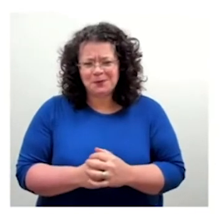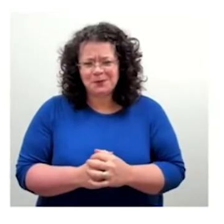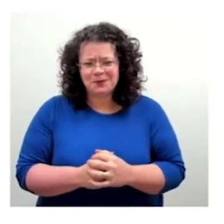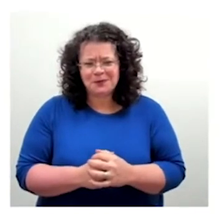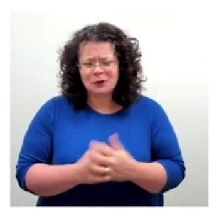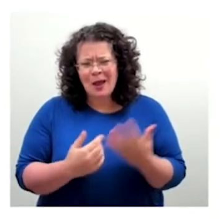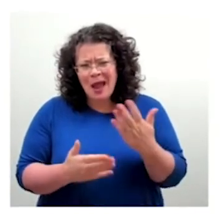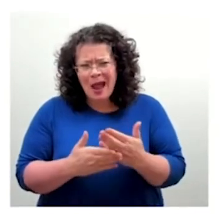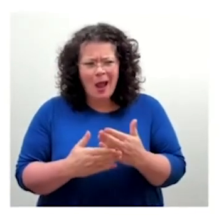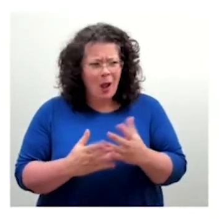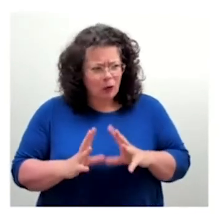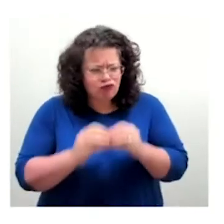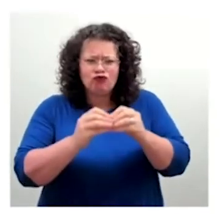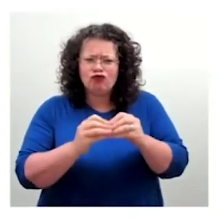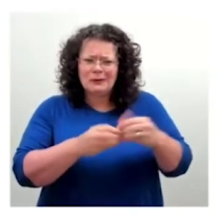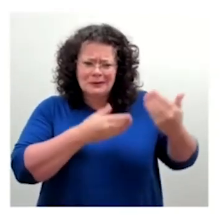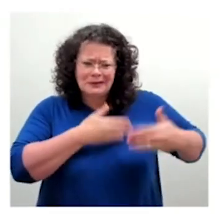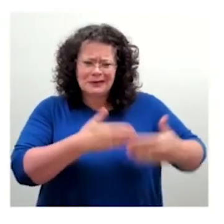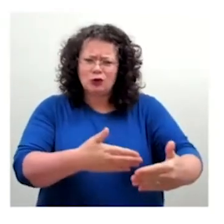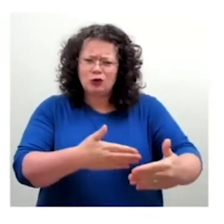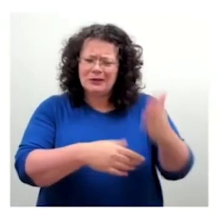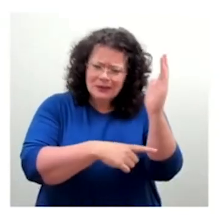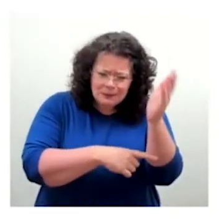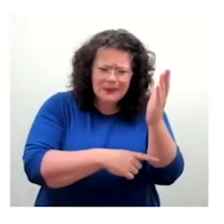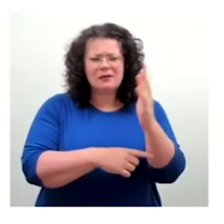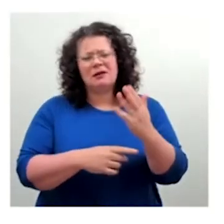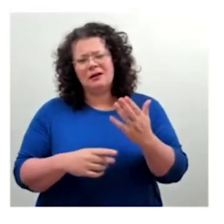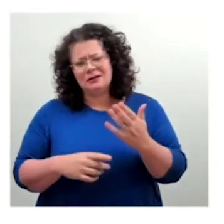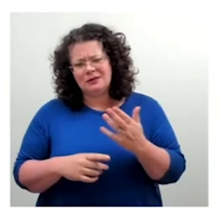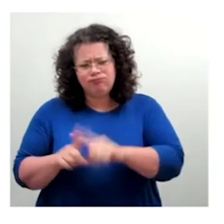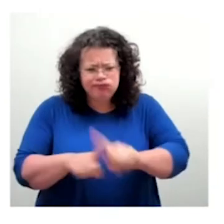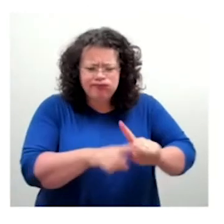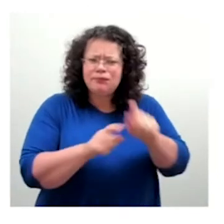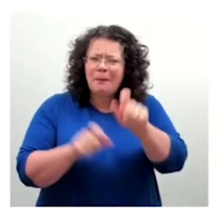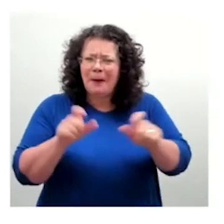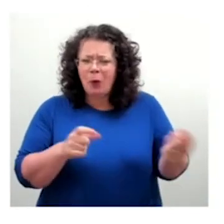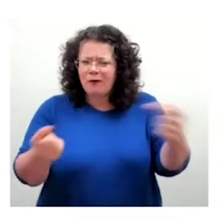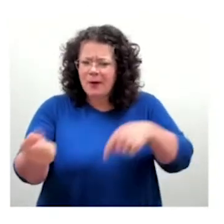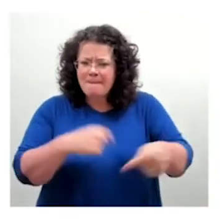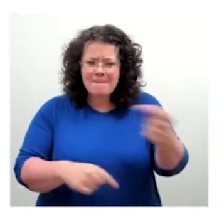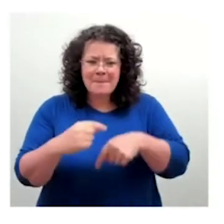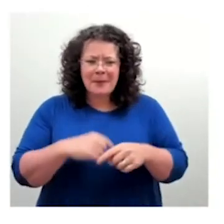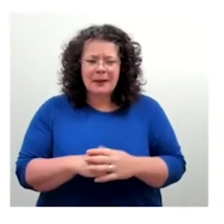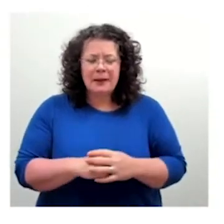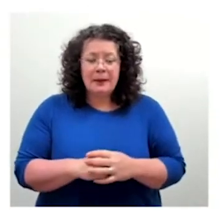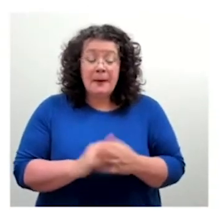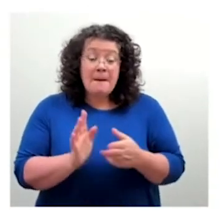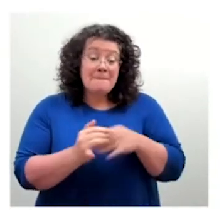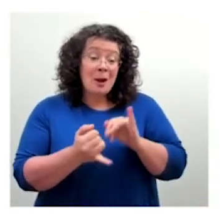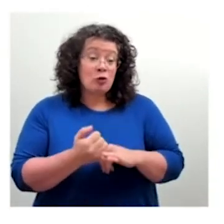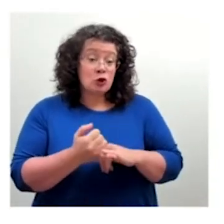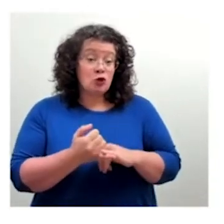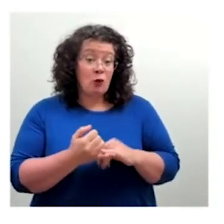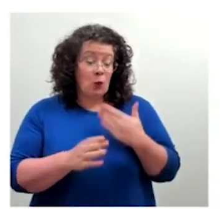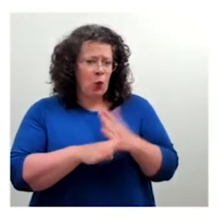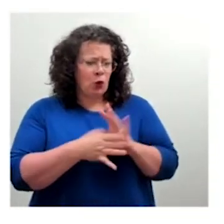generally, we've worked very closely with them over the last 12 months, and it's been fantastic. Sony, Google, and Barclays, thank you so much for supporting us, and